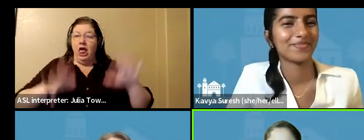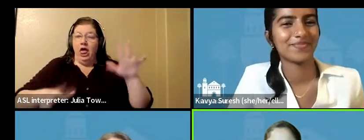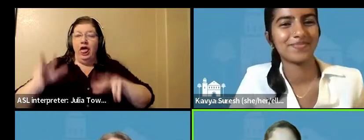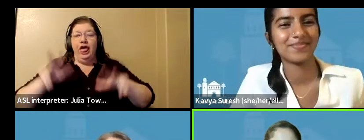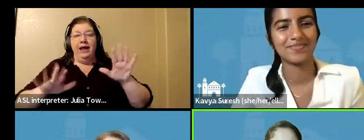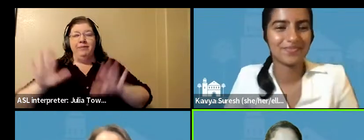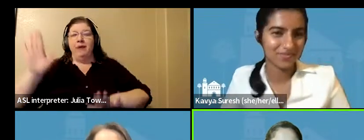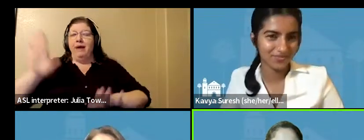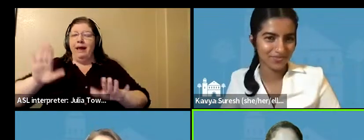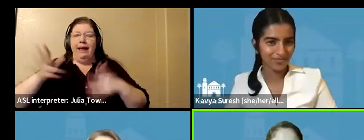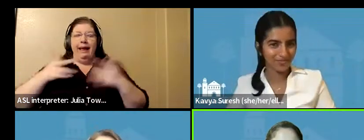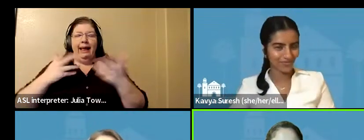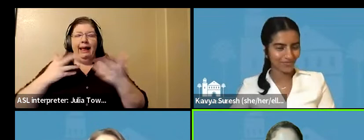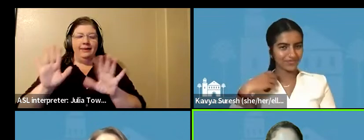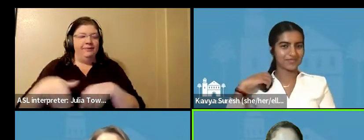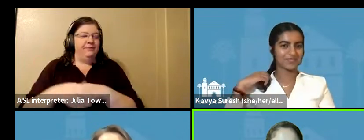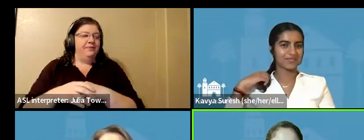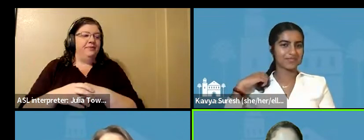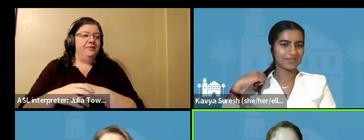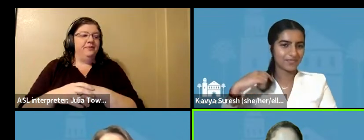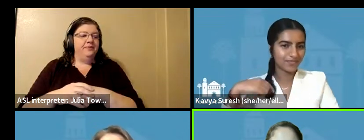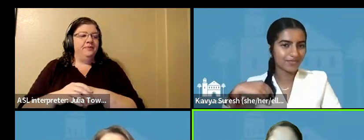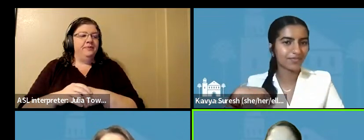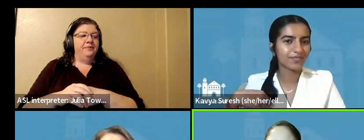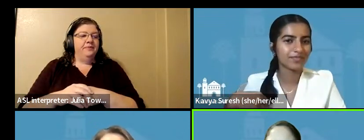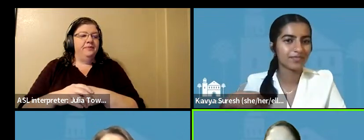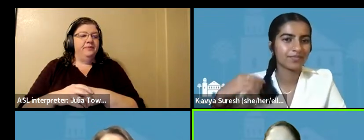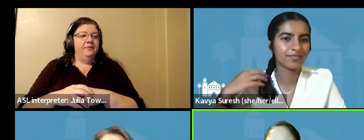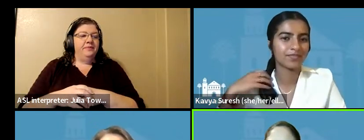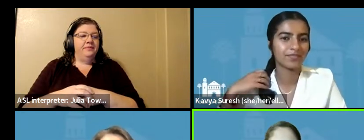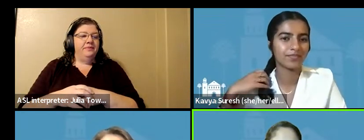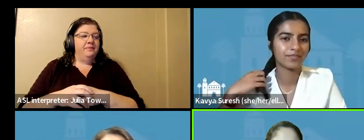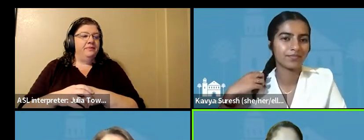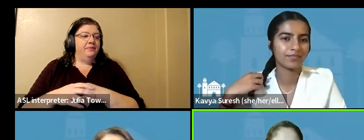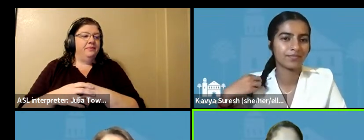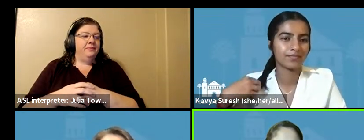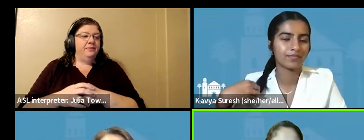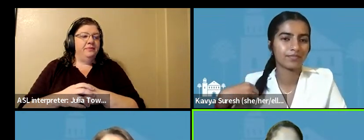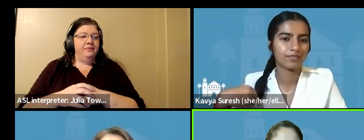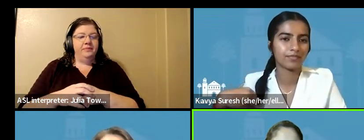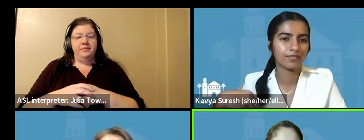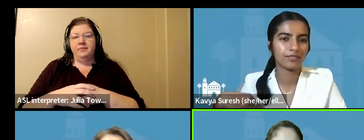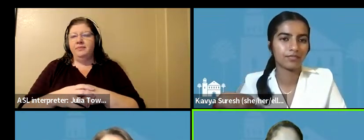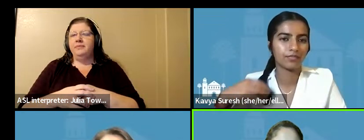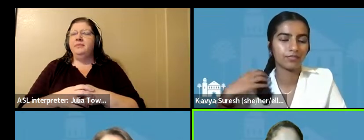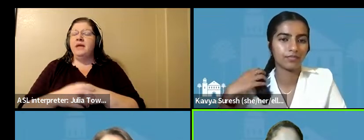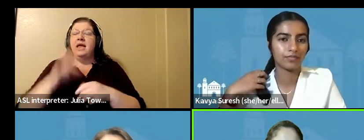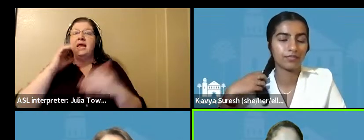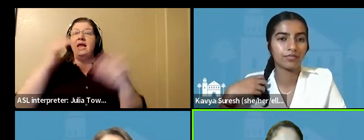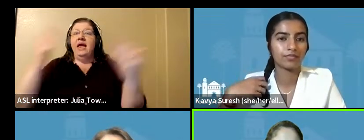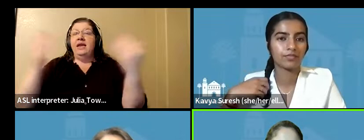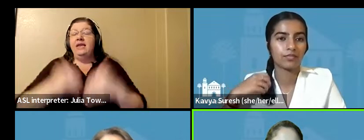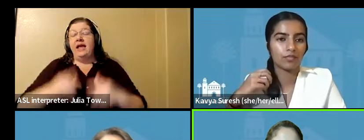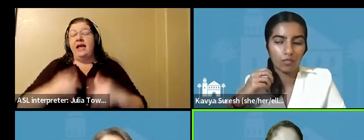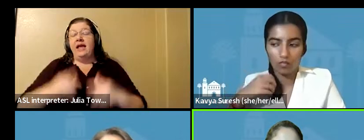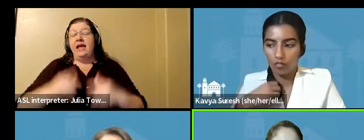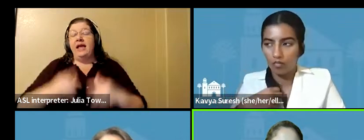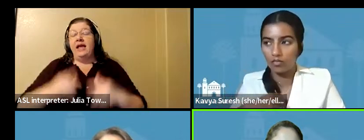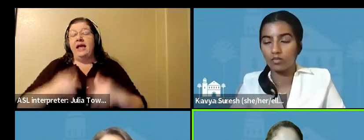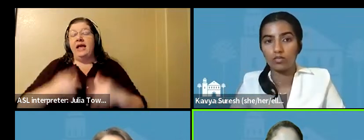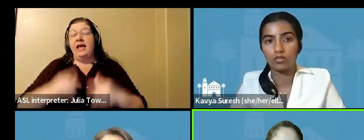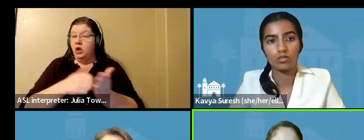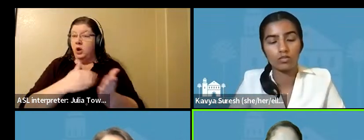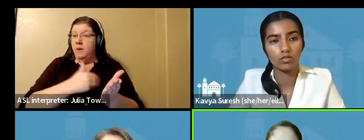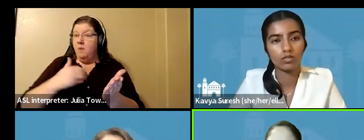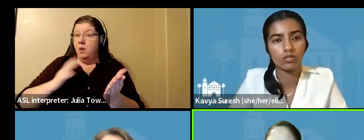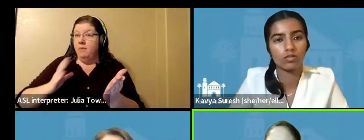up. So thank you. Appreciate the patience. So next we'll move to our consent agenda. Board members, do you have any agenda items